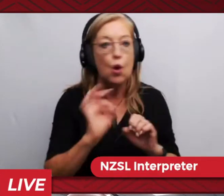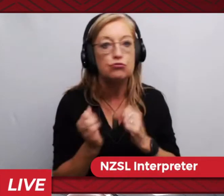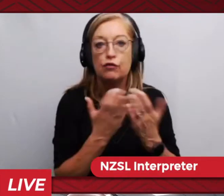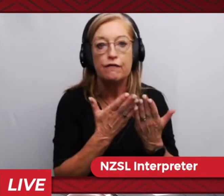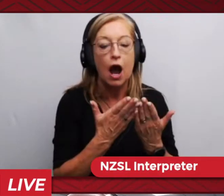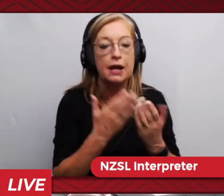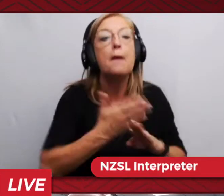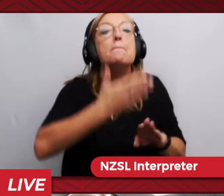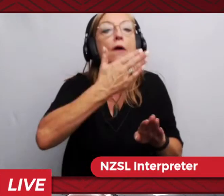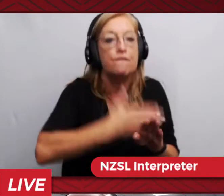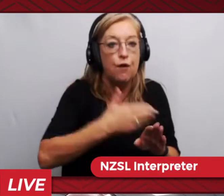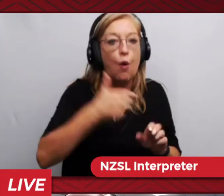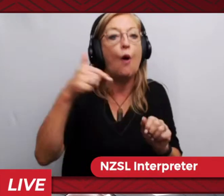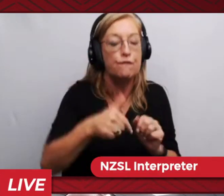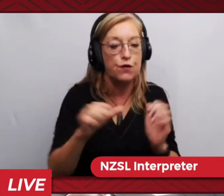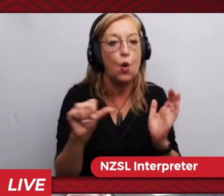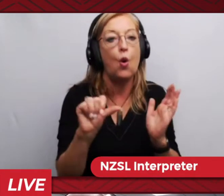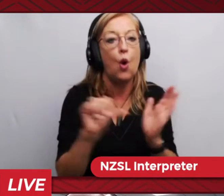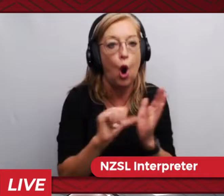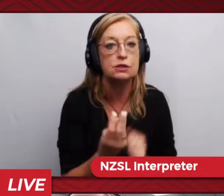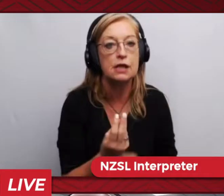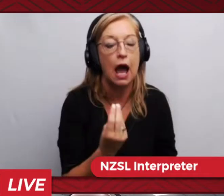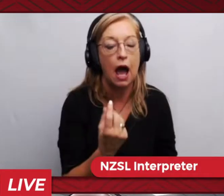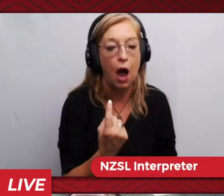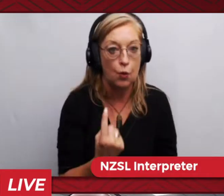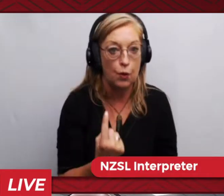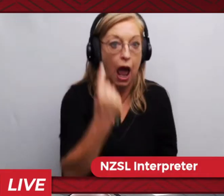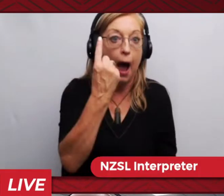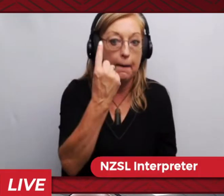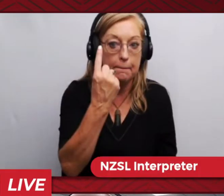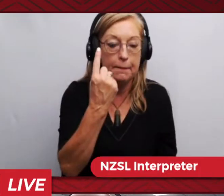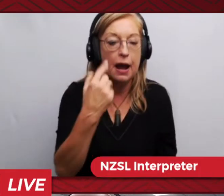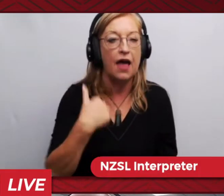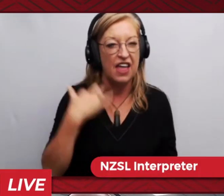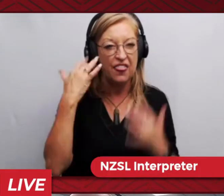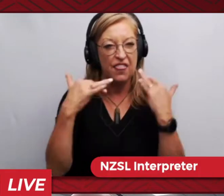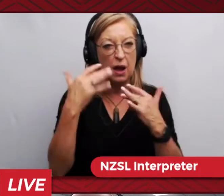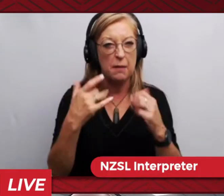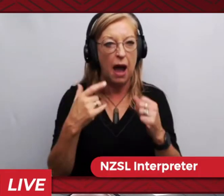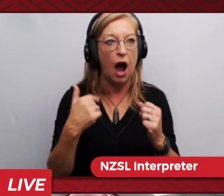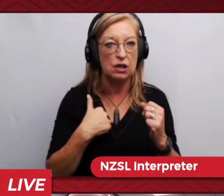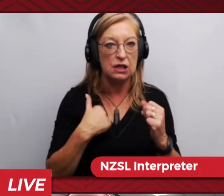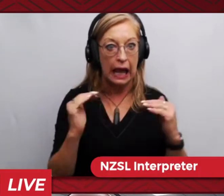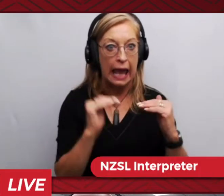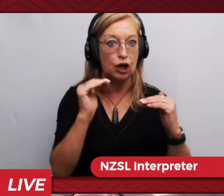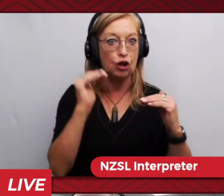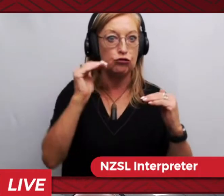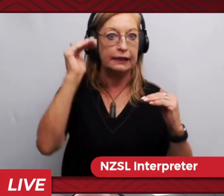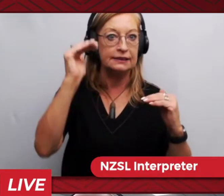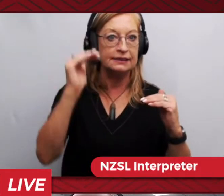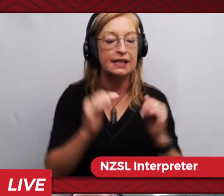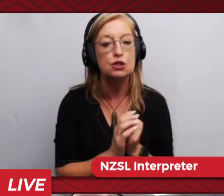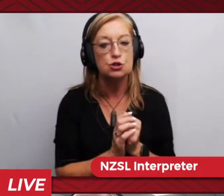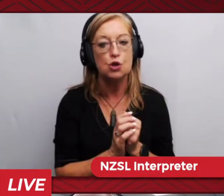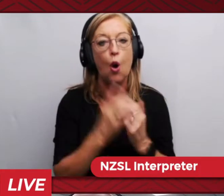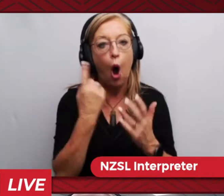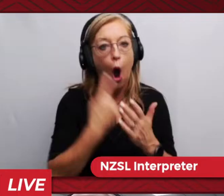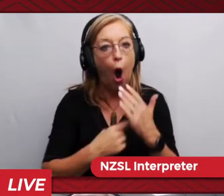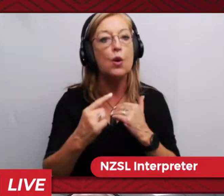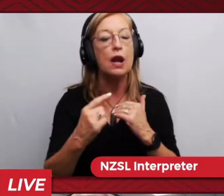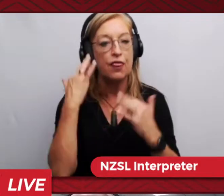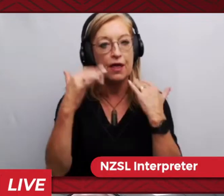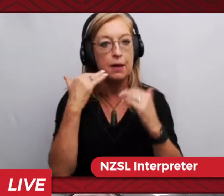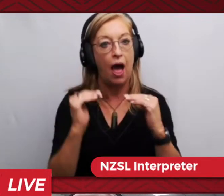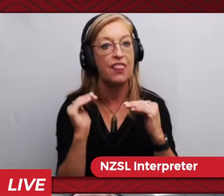whatever rate you agreed with them before, and then just think about what's increasing. So it's only the increase that you need